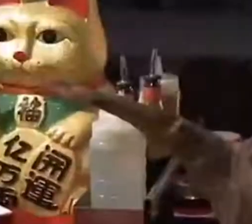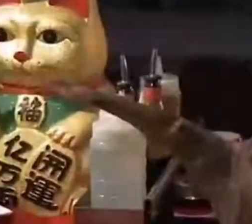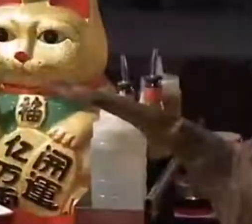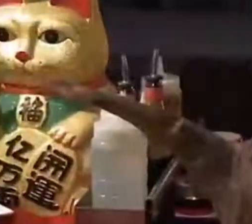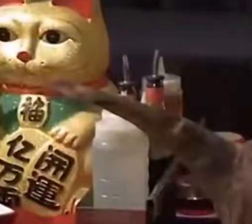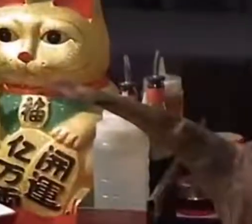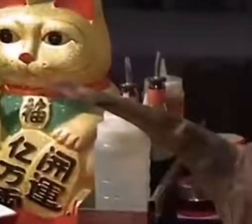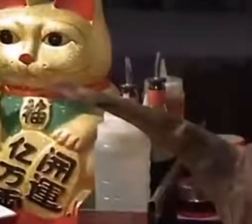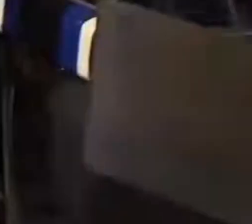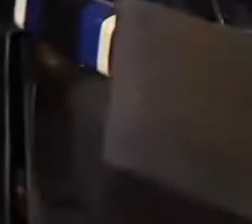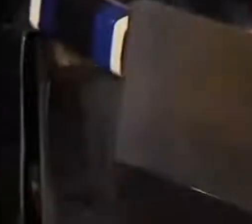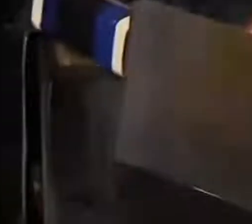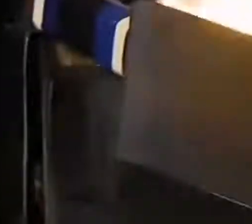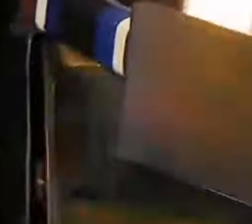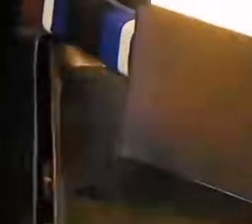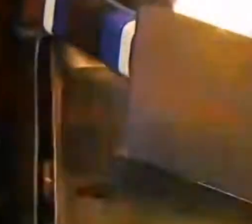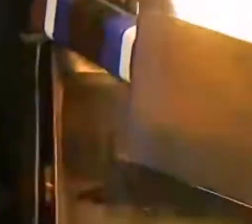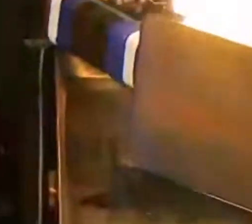kind of shield.